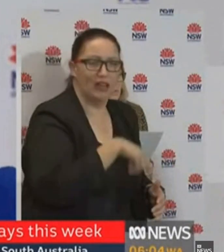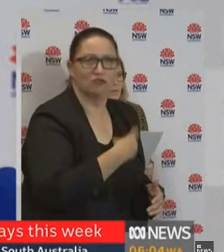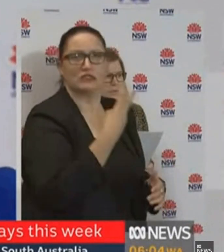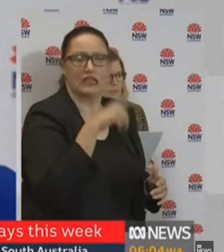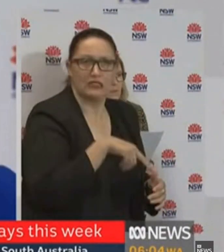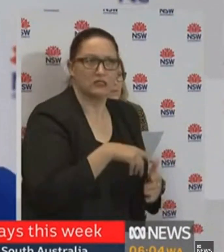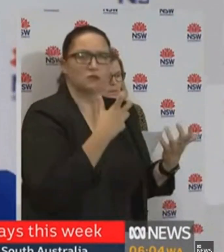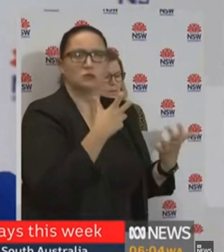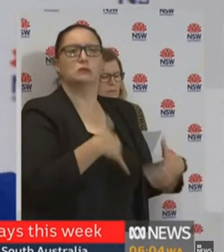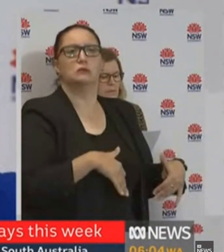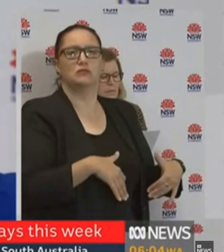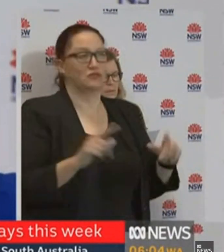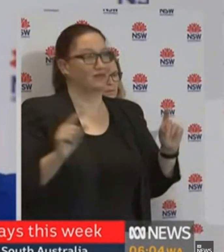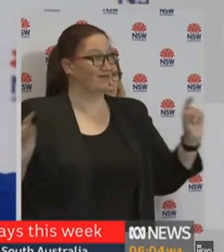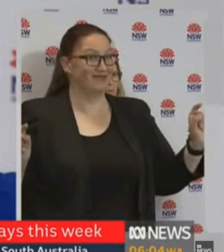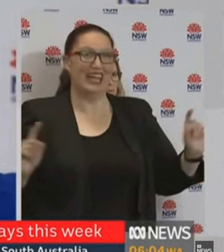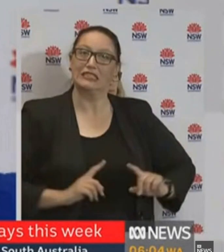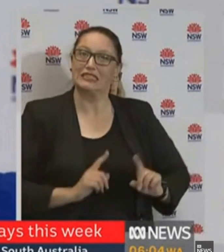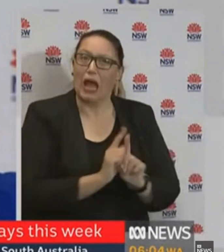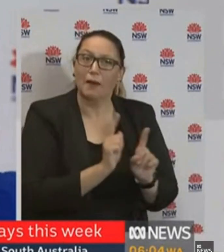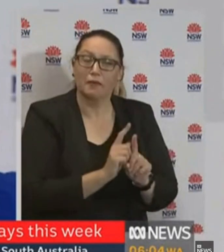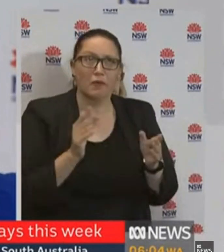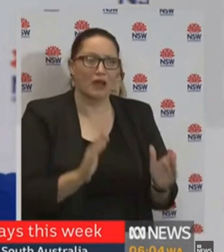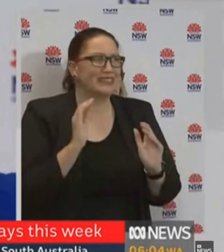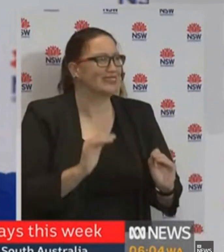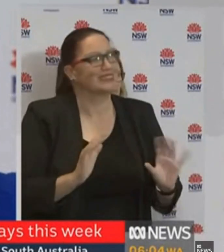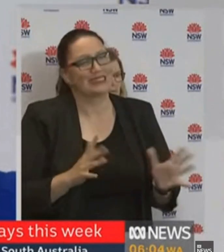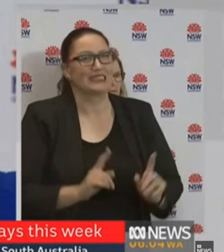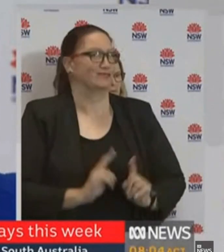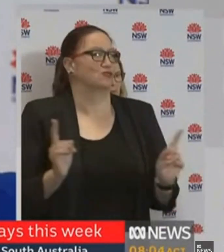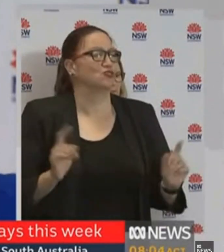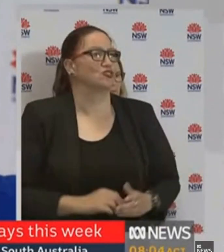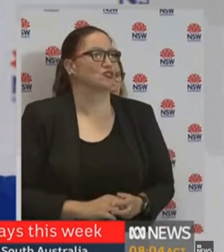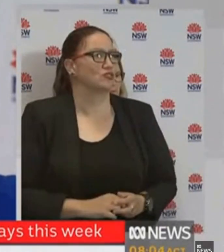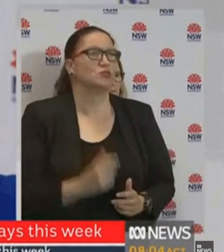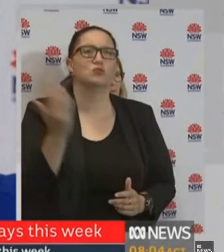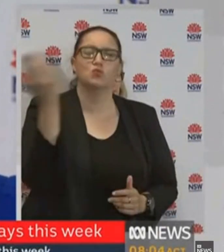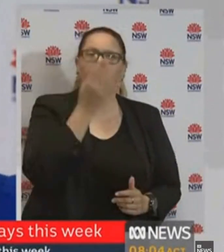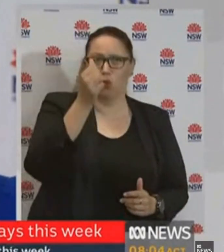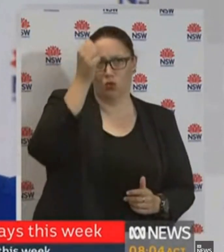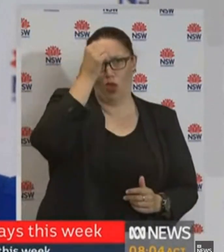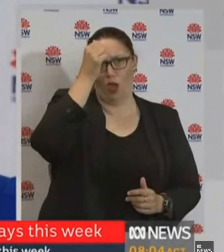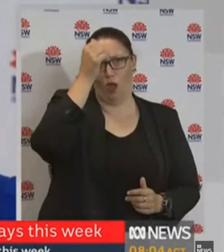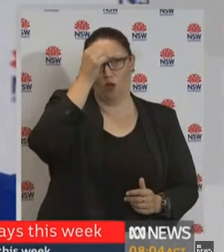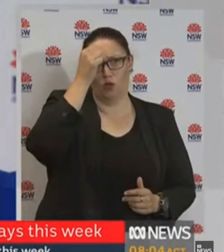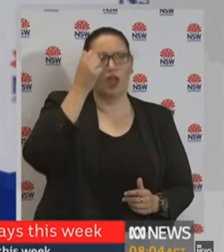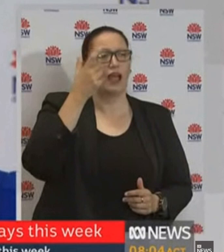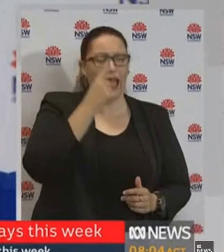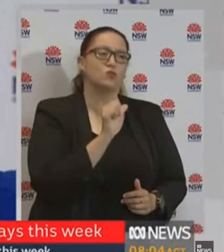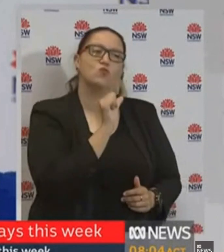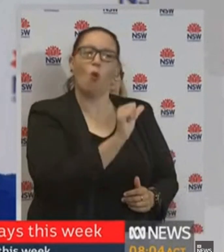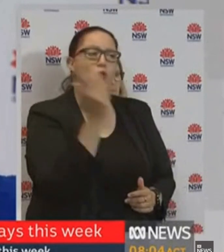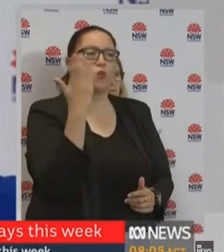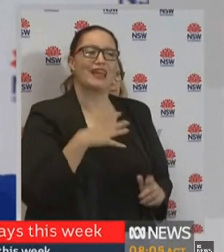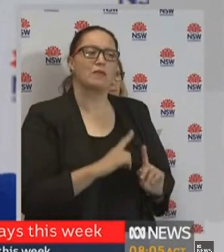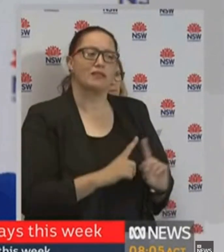the same. We've given some flexibility to our schools. Our principals and teachers know there is some flexibility within the school community to